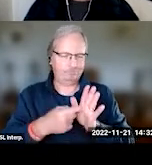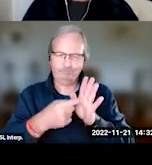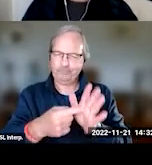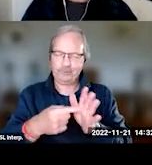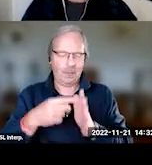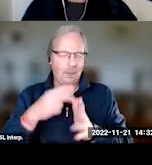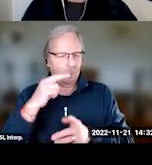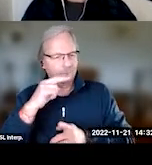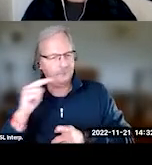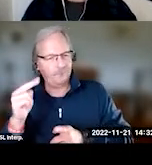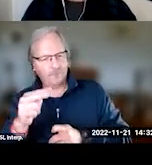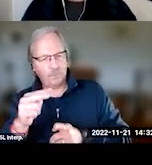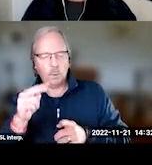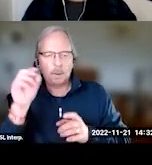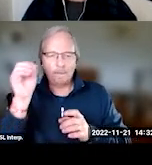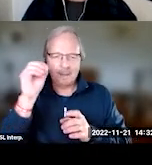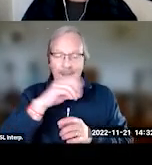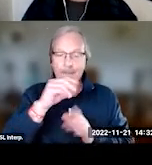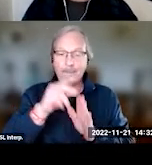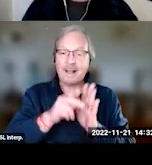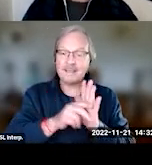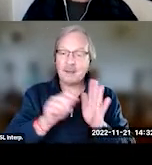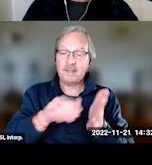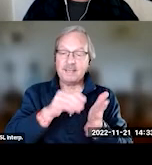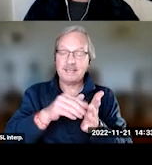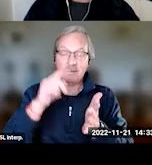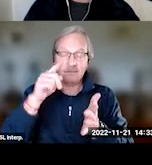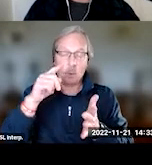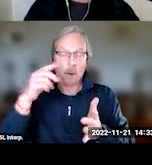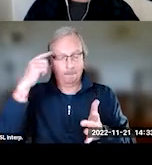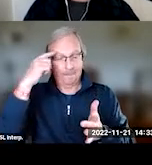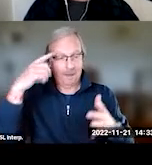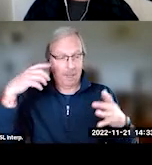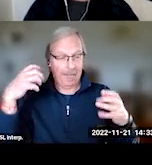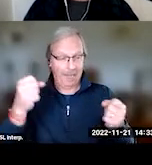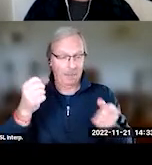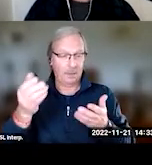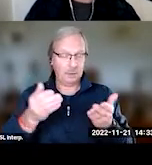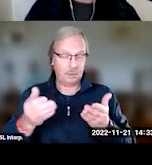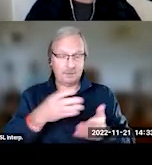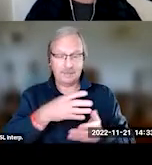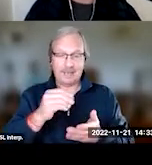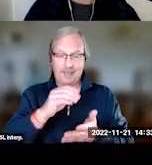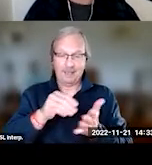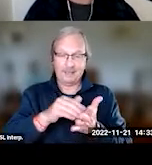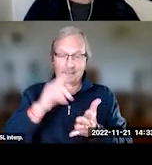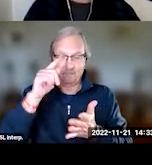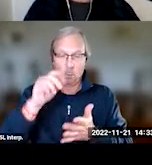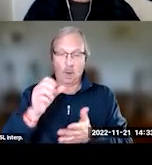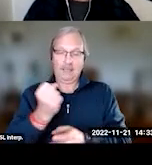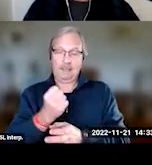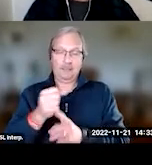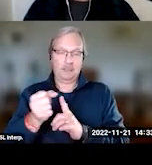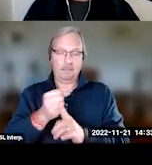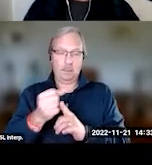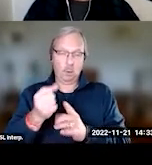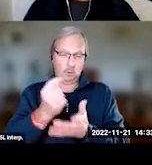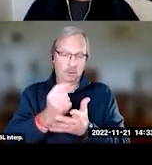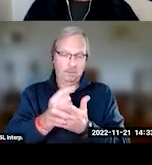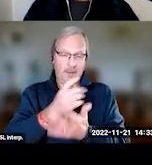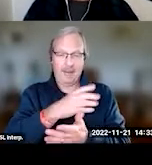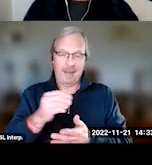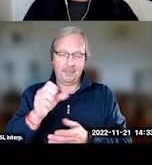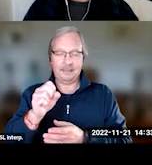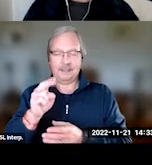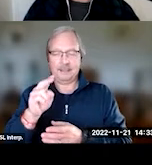opinions, or policies of the Center for Mental Health Services, the Center for Substance Abuse Treatment, the Substance Abuse and Mental Health Services